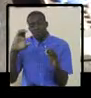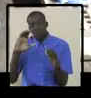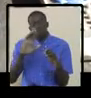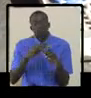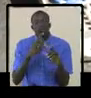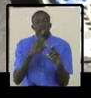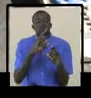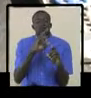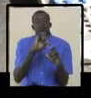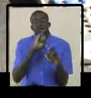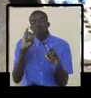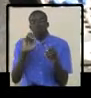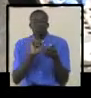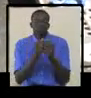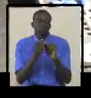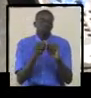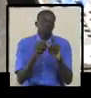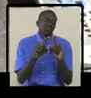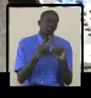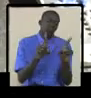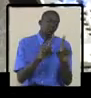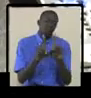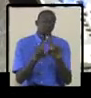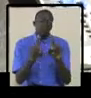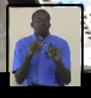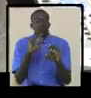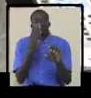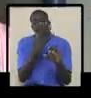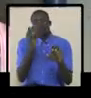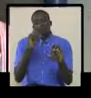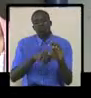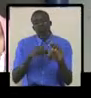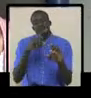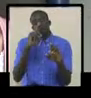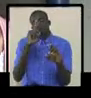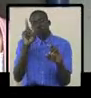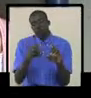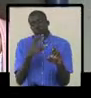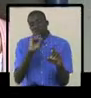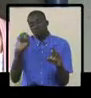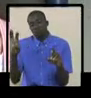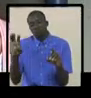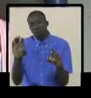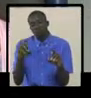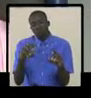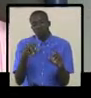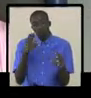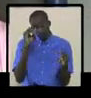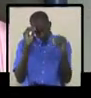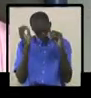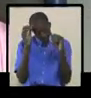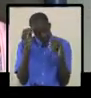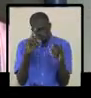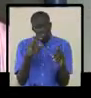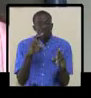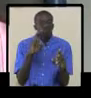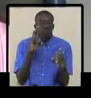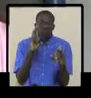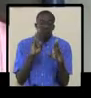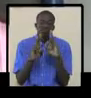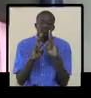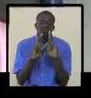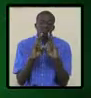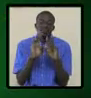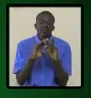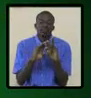current changes direction 50 times a second. Let's summarize what we have learned about electric current.